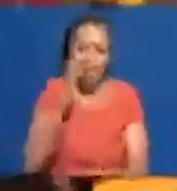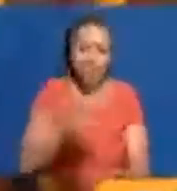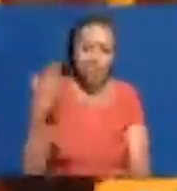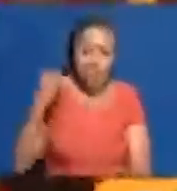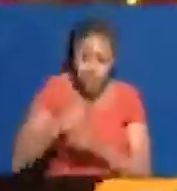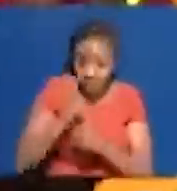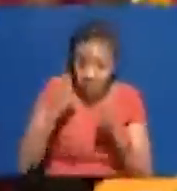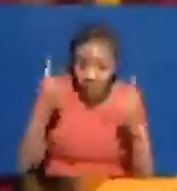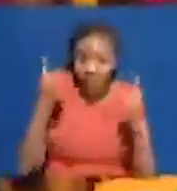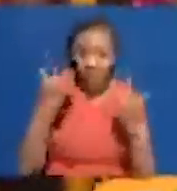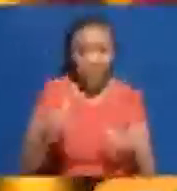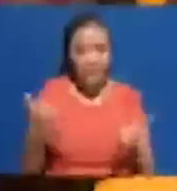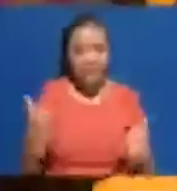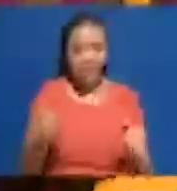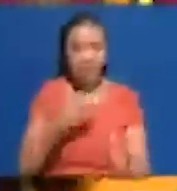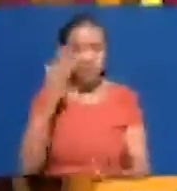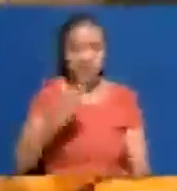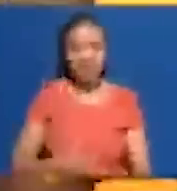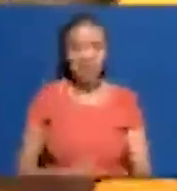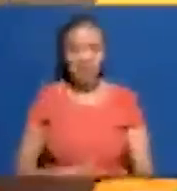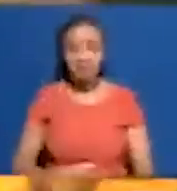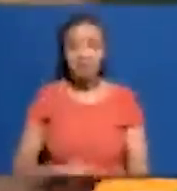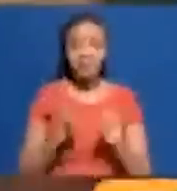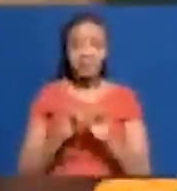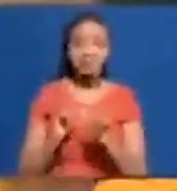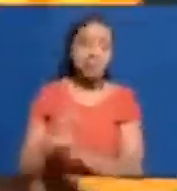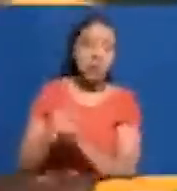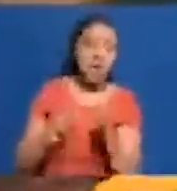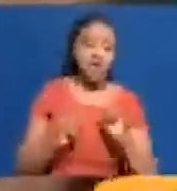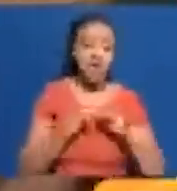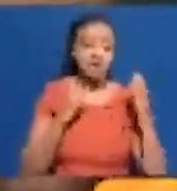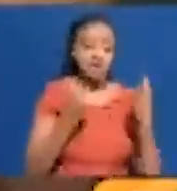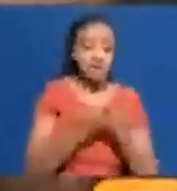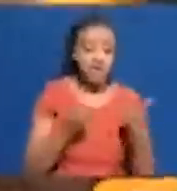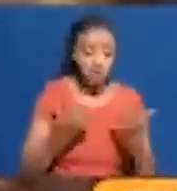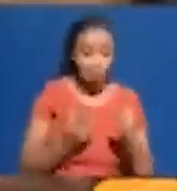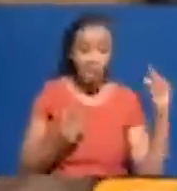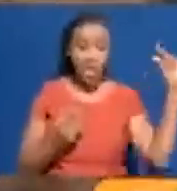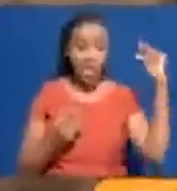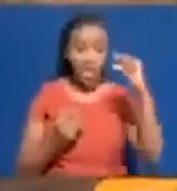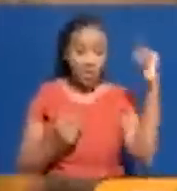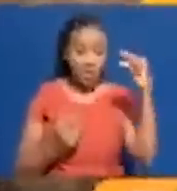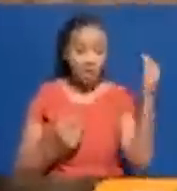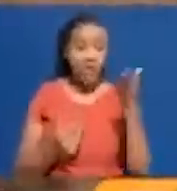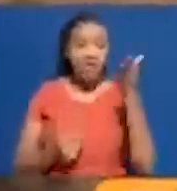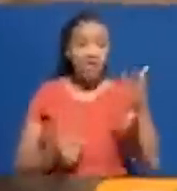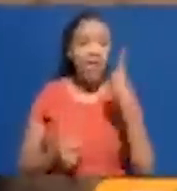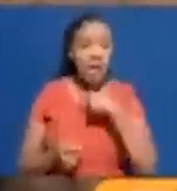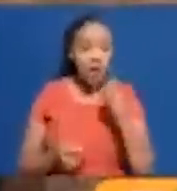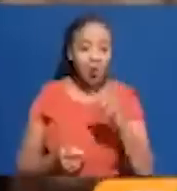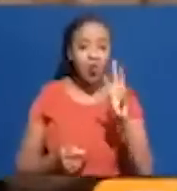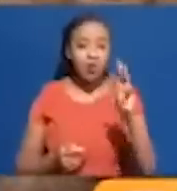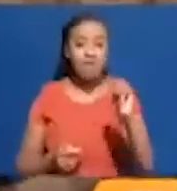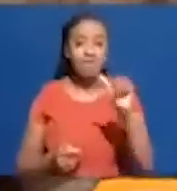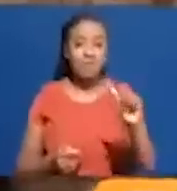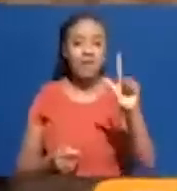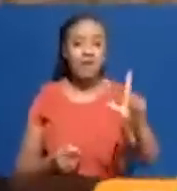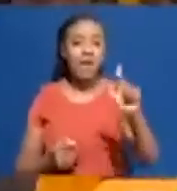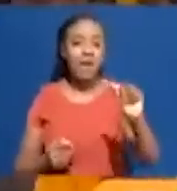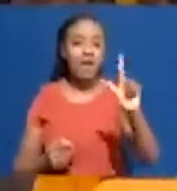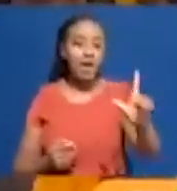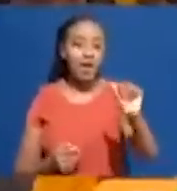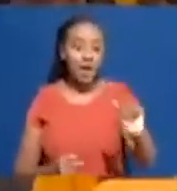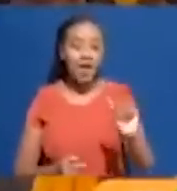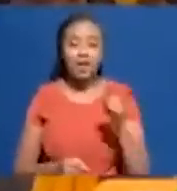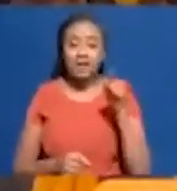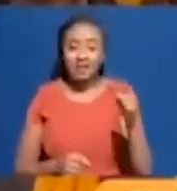Another team of leaders was in Garissa, led by UDA Secretary General Cleopas Malala. And here the leaders took issue with a collection